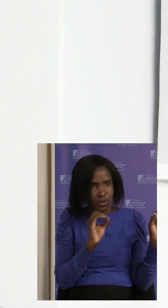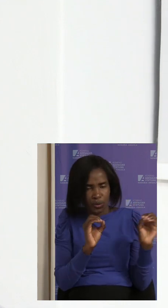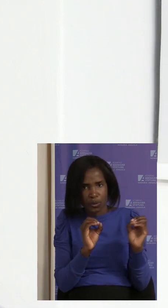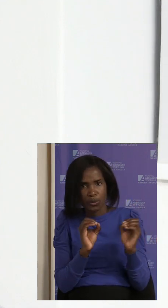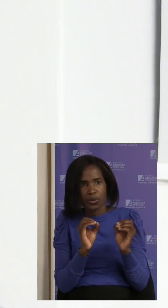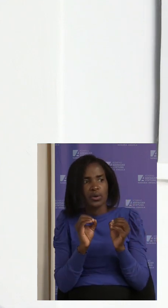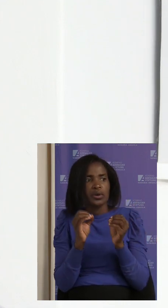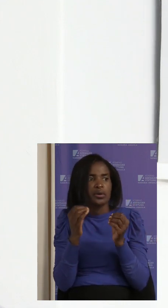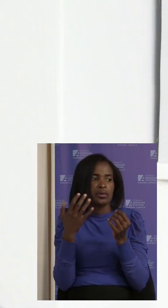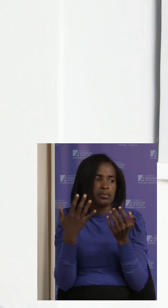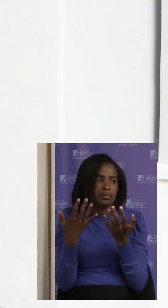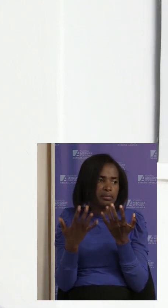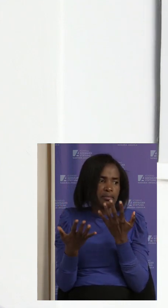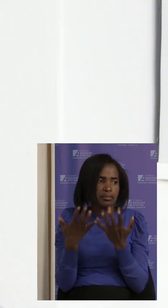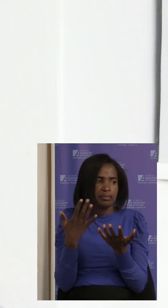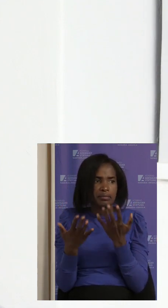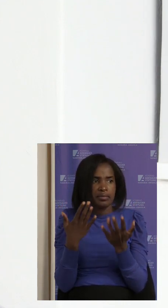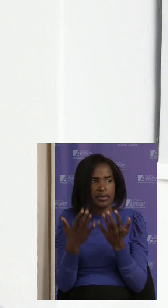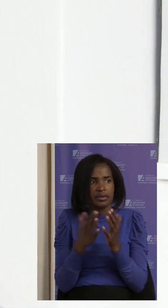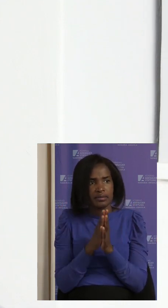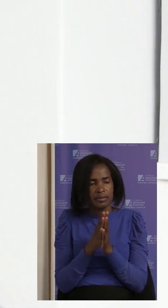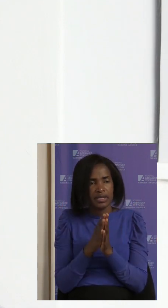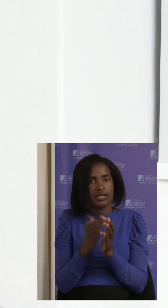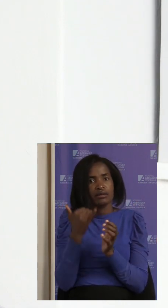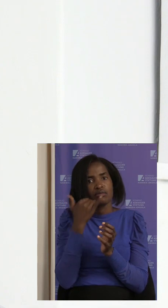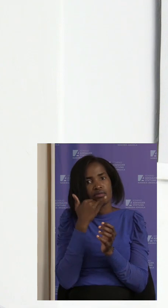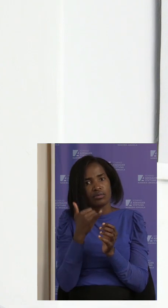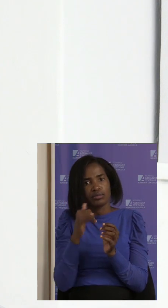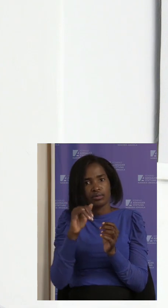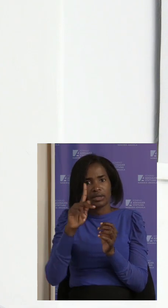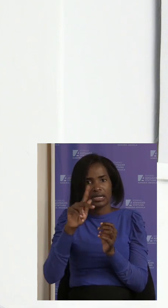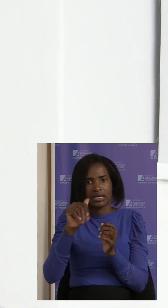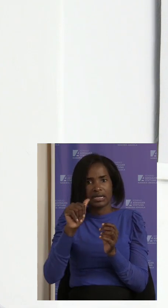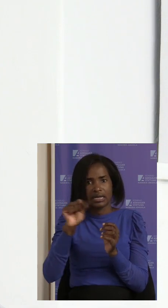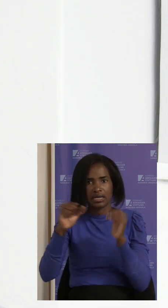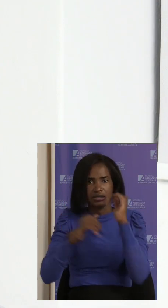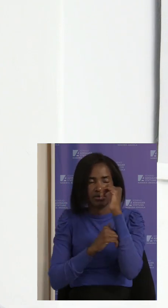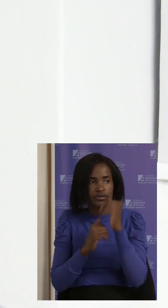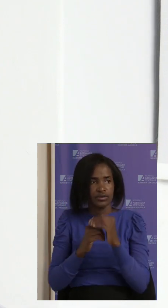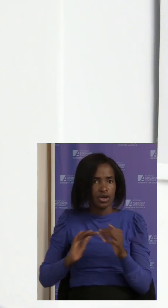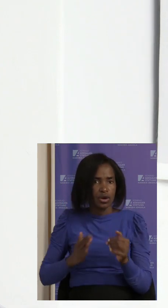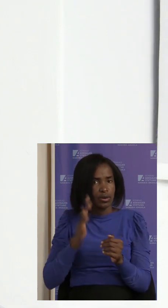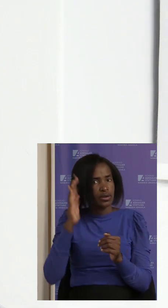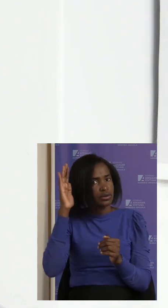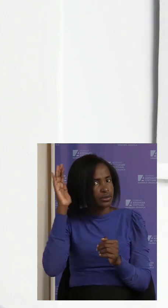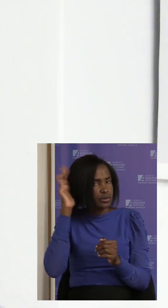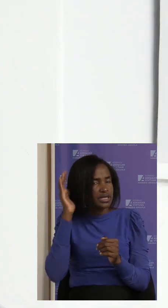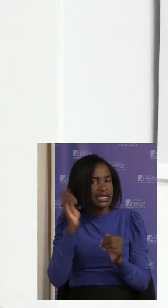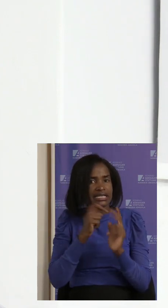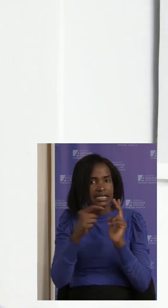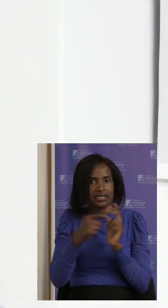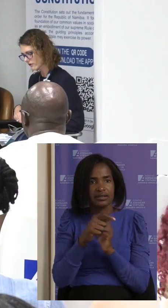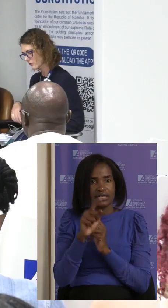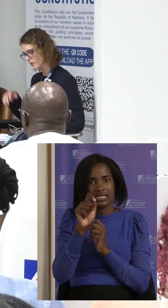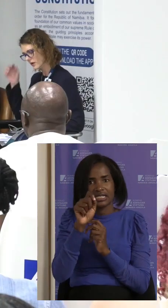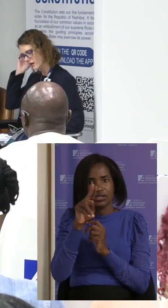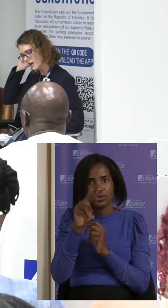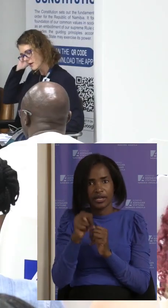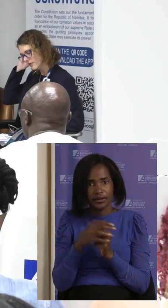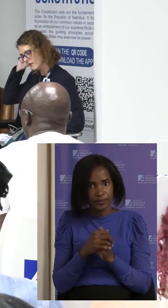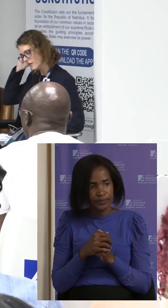panelists, as mentioned, please get in touch with us. I'd like to now hear from the Secretary General for the Teachers Union of